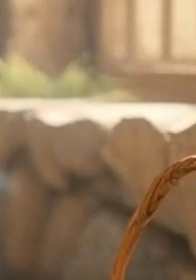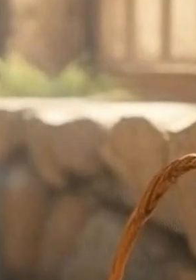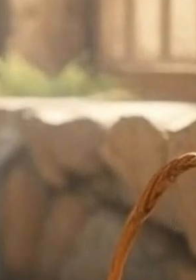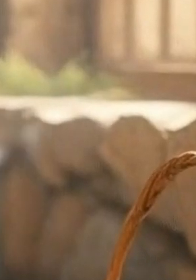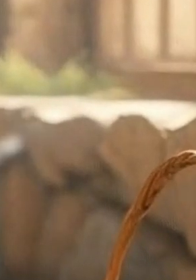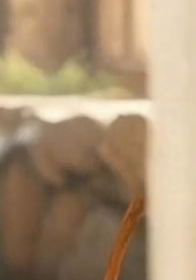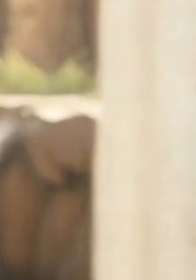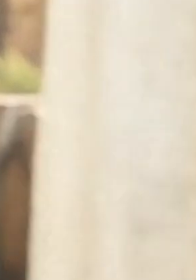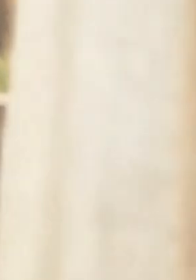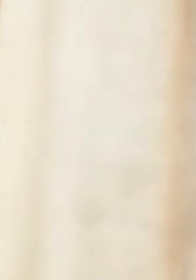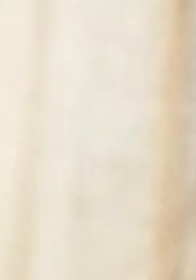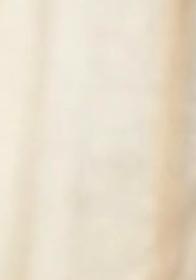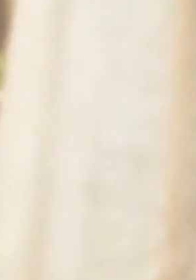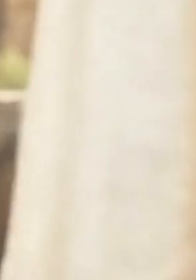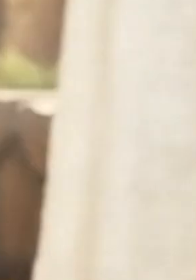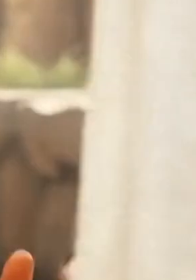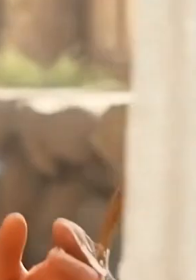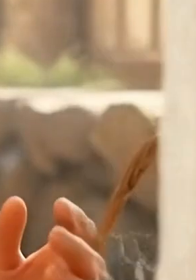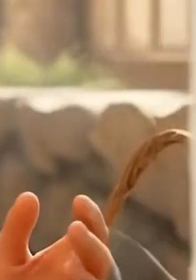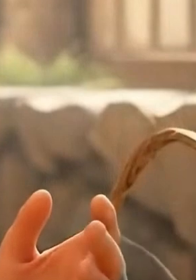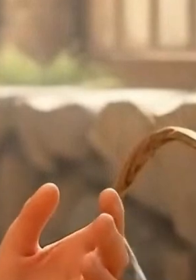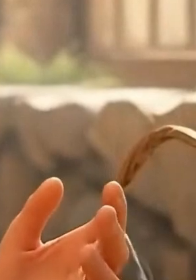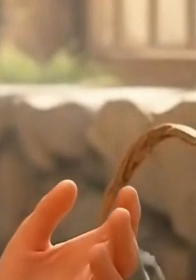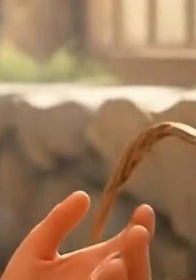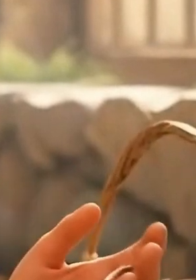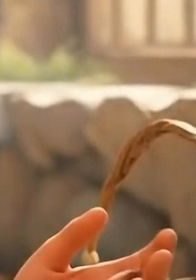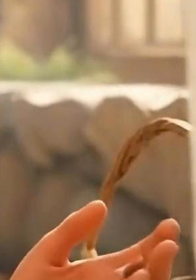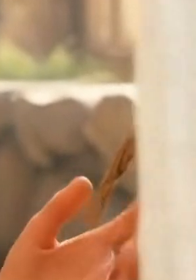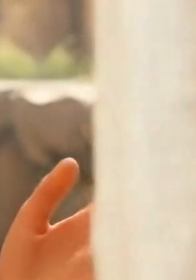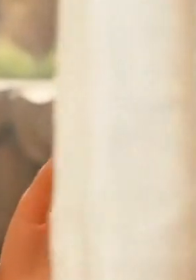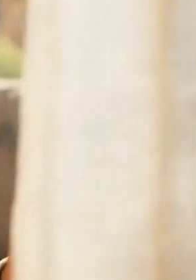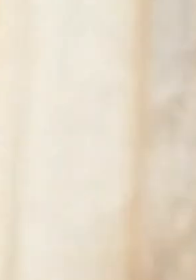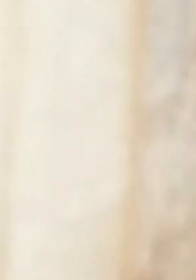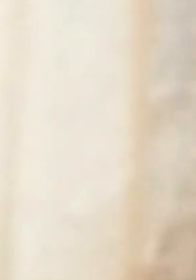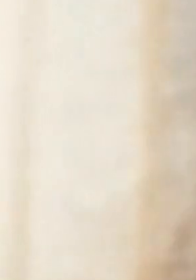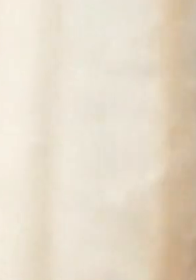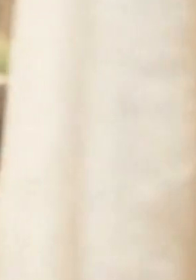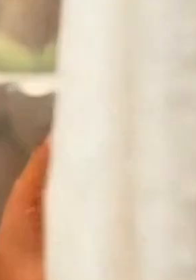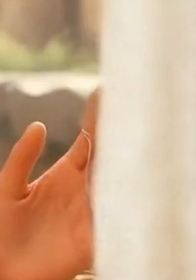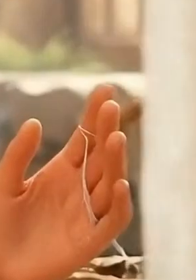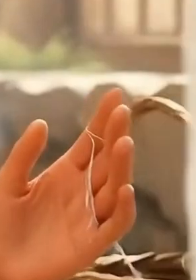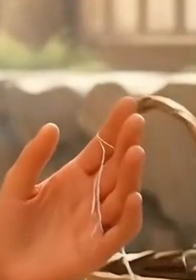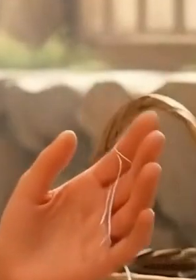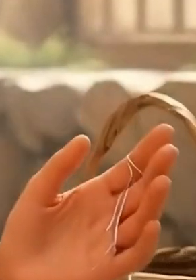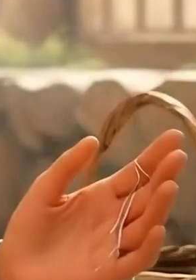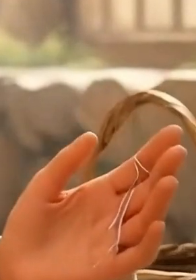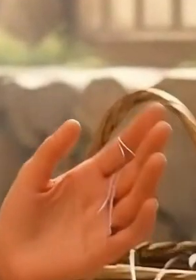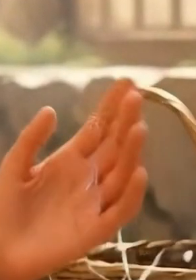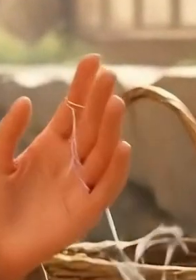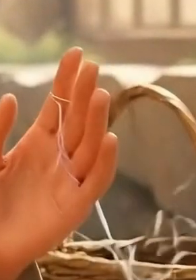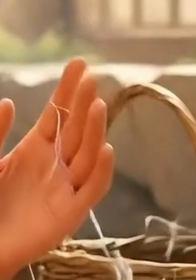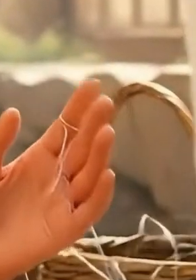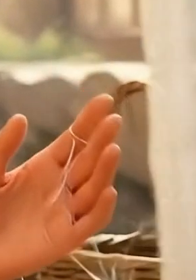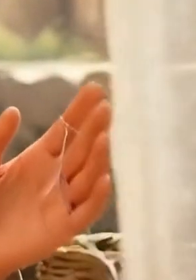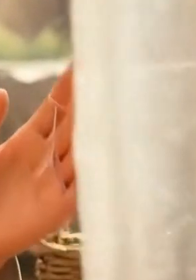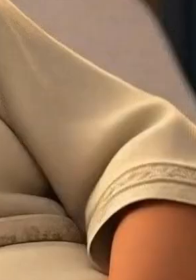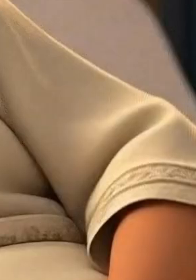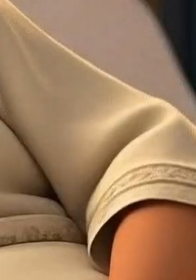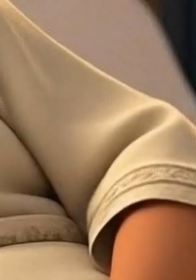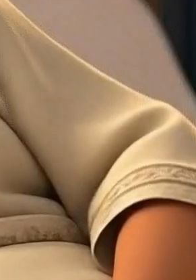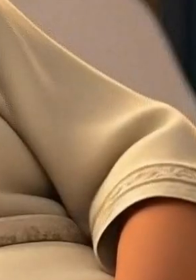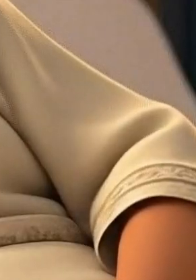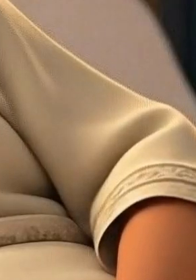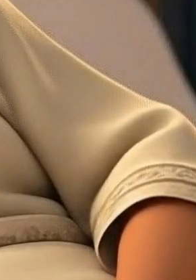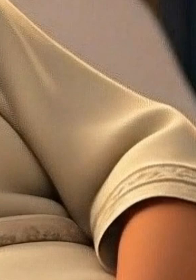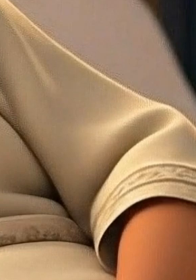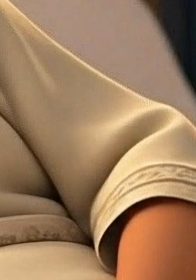wrestled. Some days she sang to herself. Other days she sat alone. Some nights